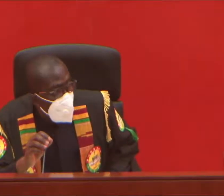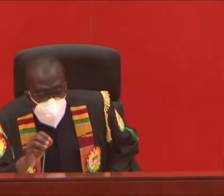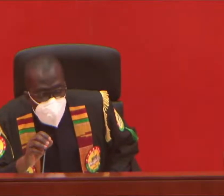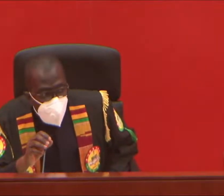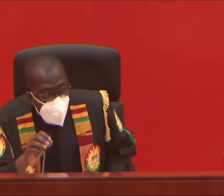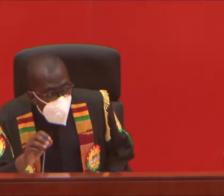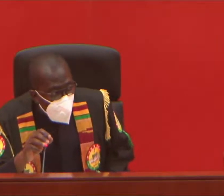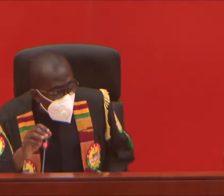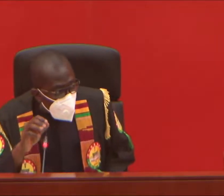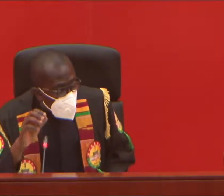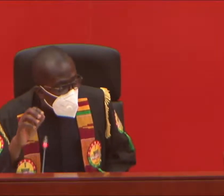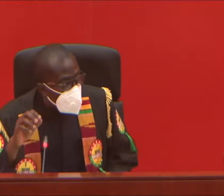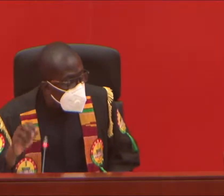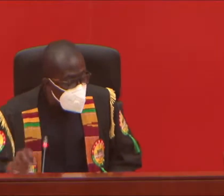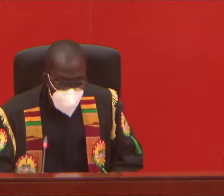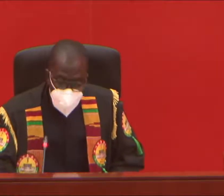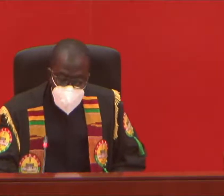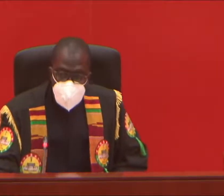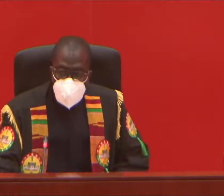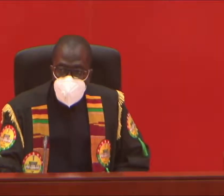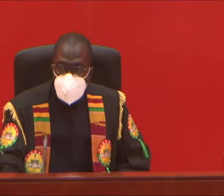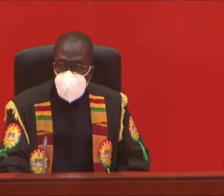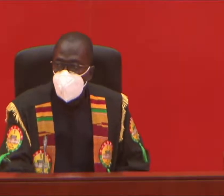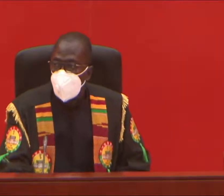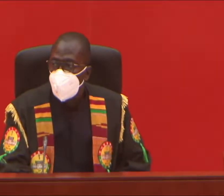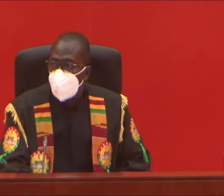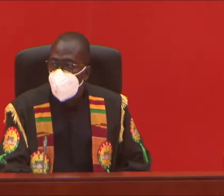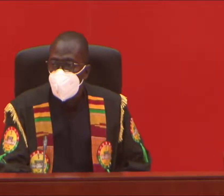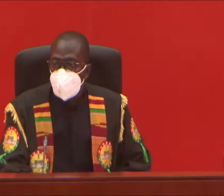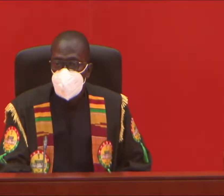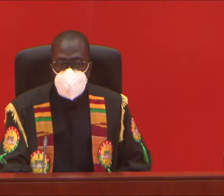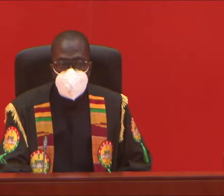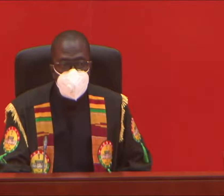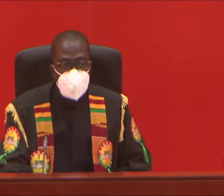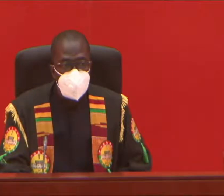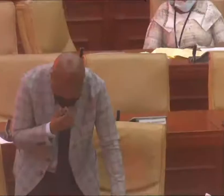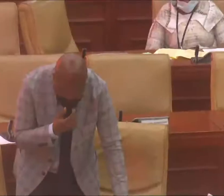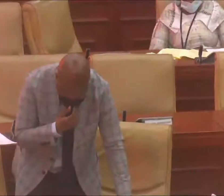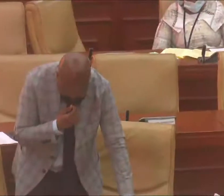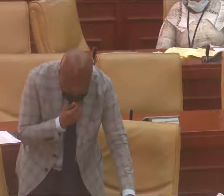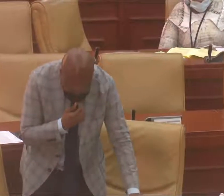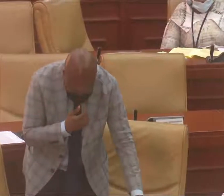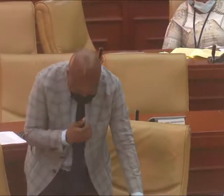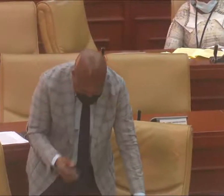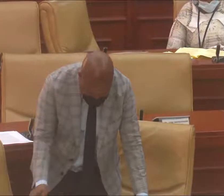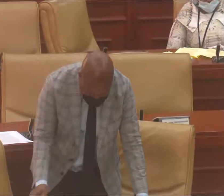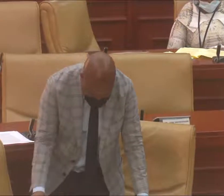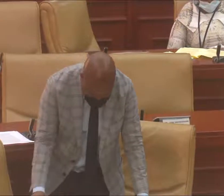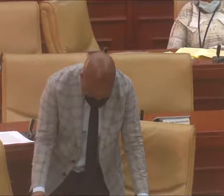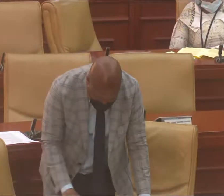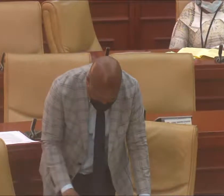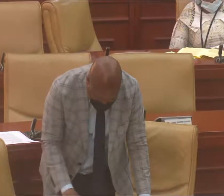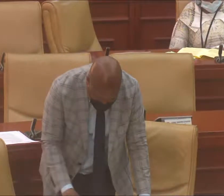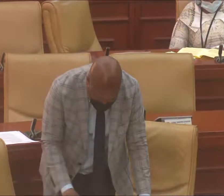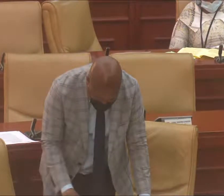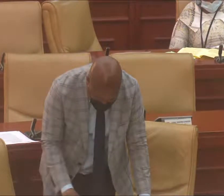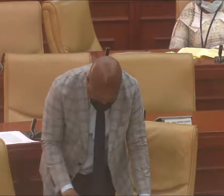Yes, Honorable Member for Northton. Thank you very much, Mr. Speaker. Mr. Speaker, the